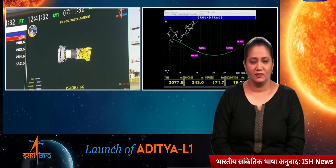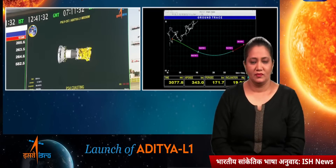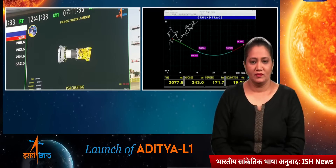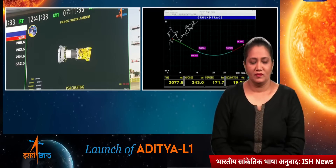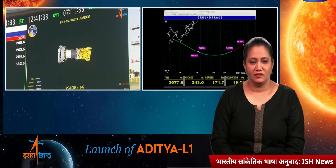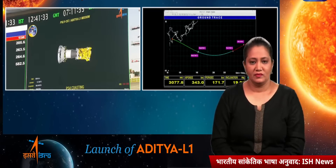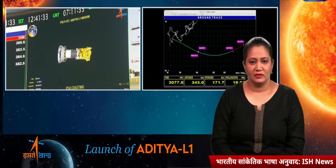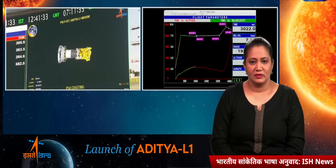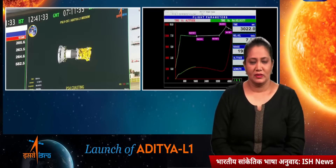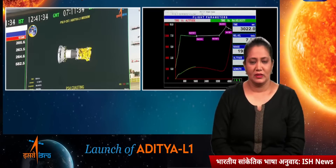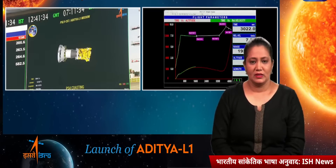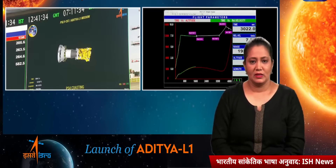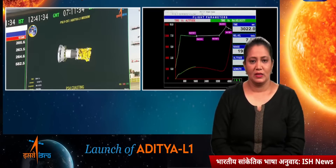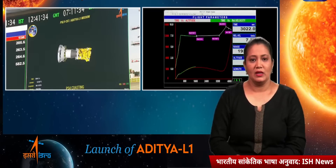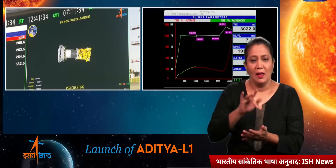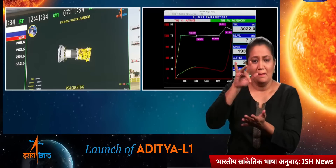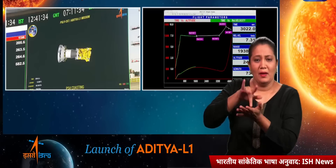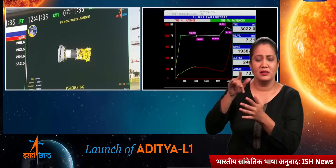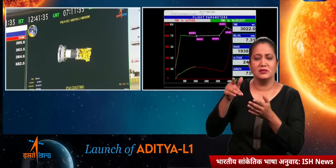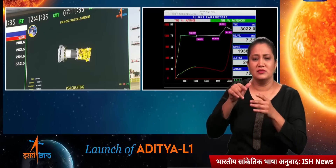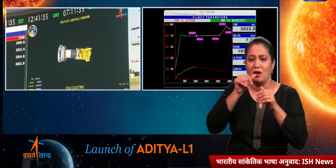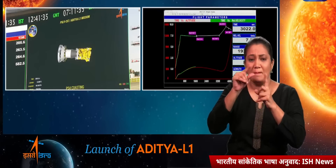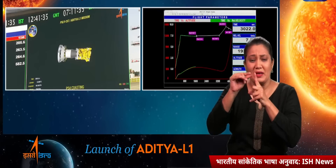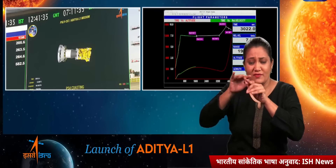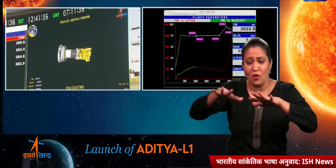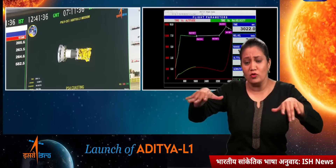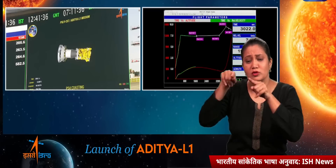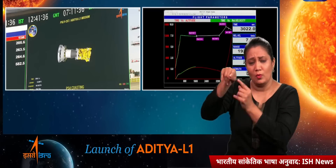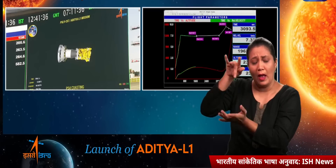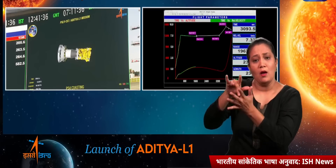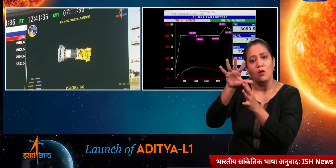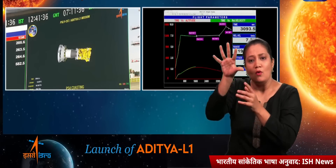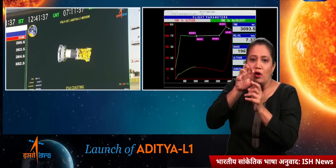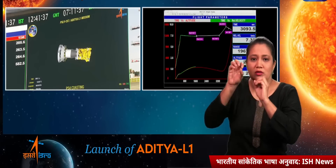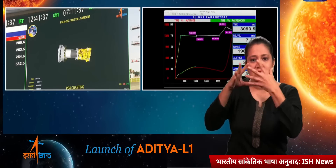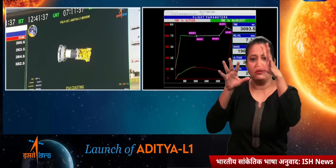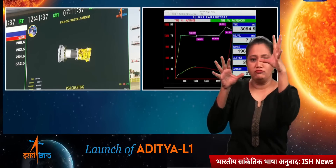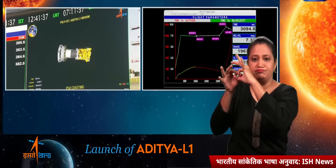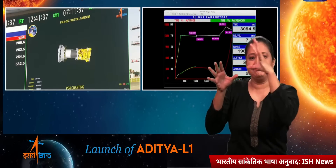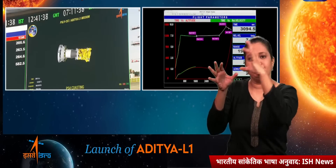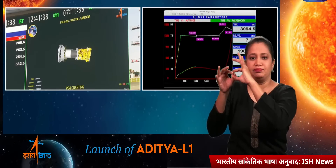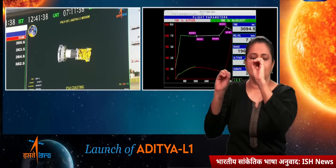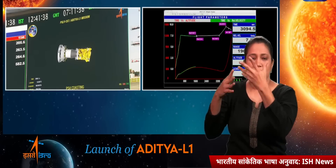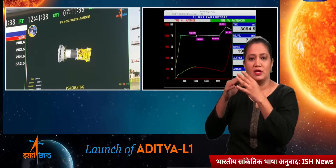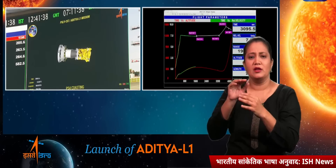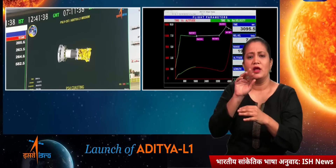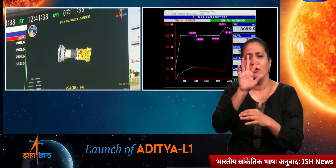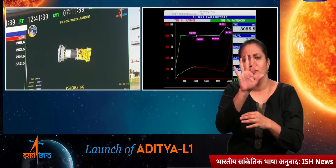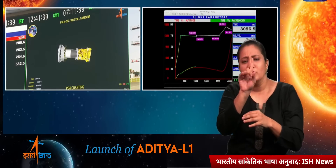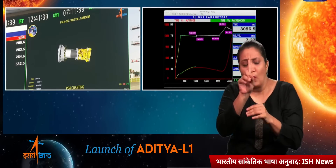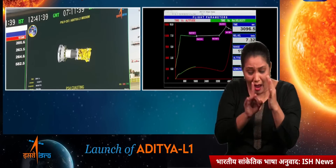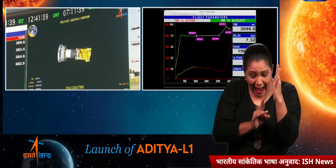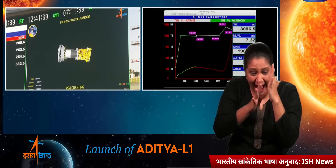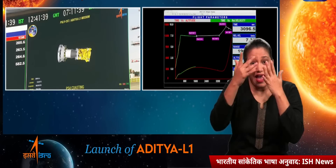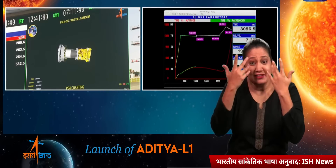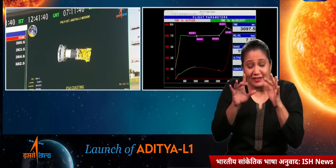Shipborne terminal in Pacific Ocean has started to acquire signal 51 minutes into the flight.